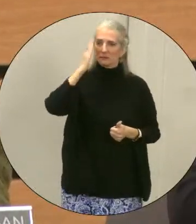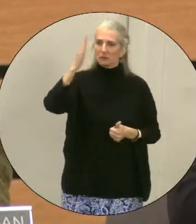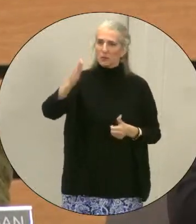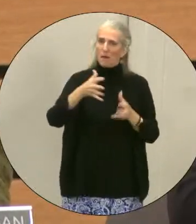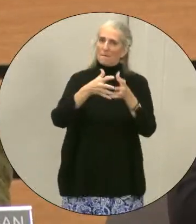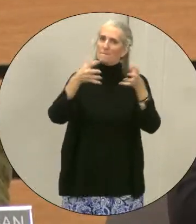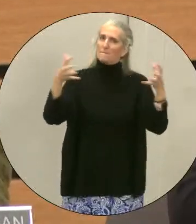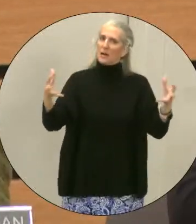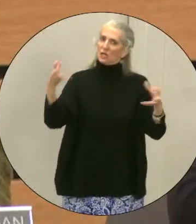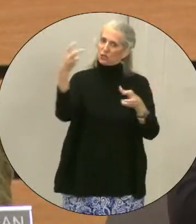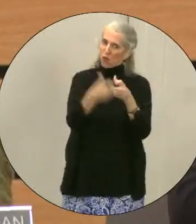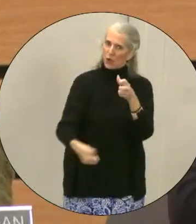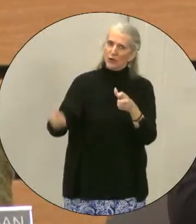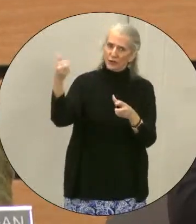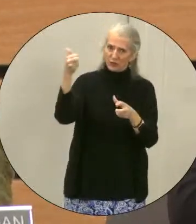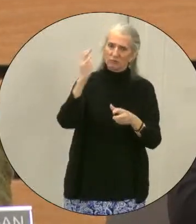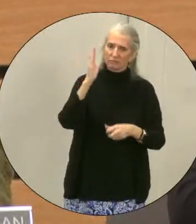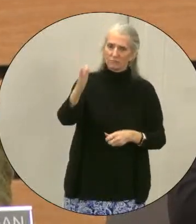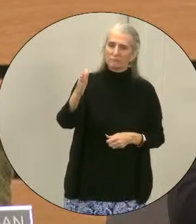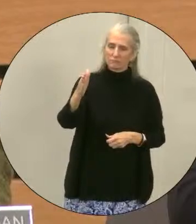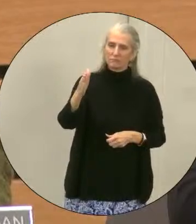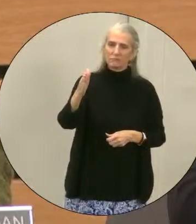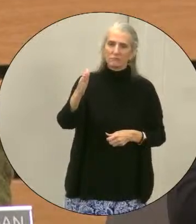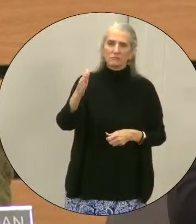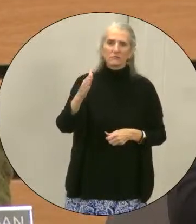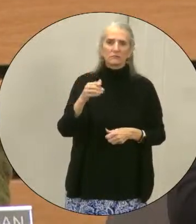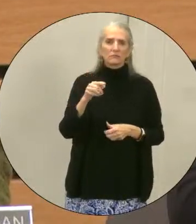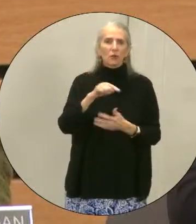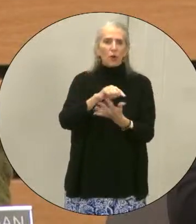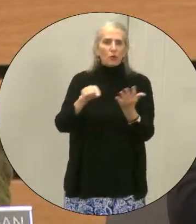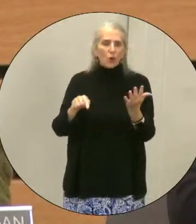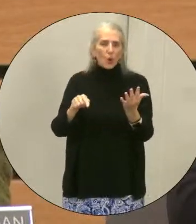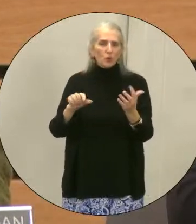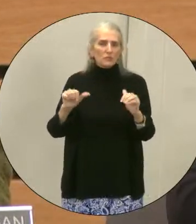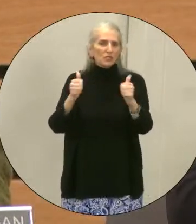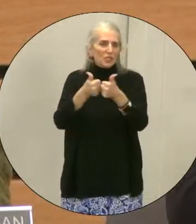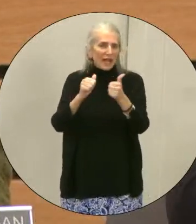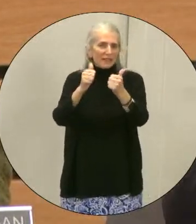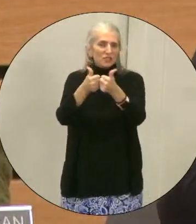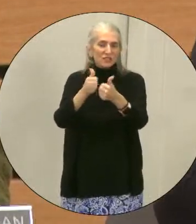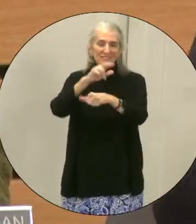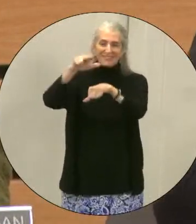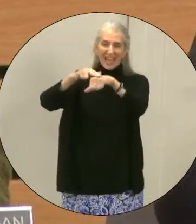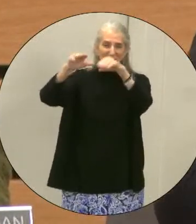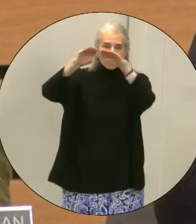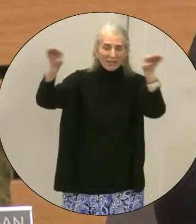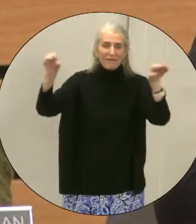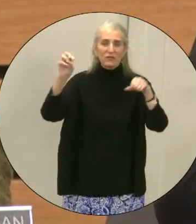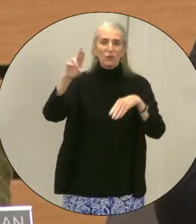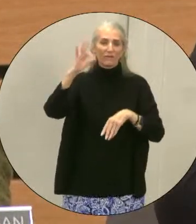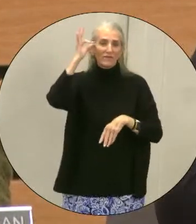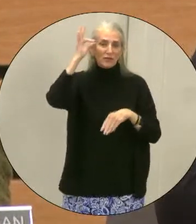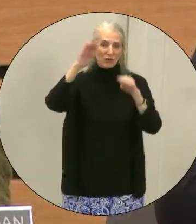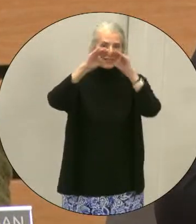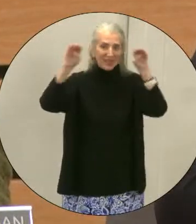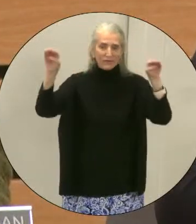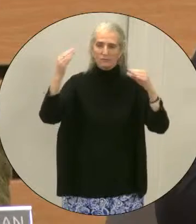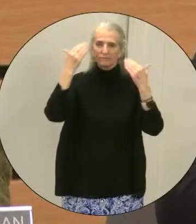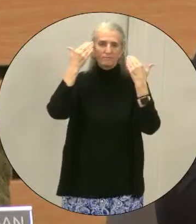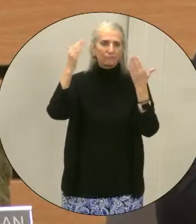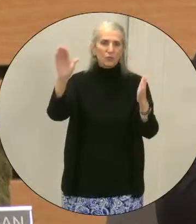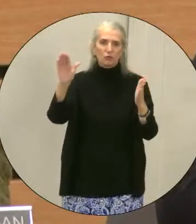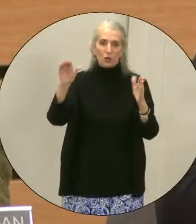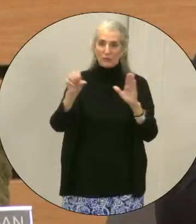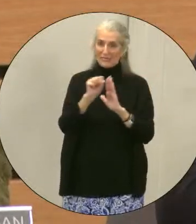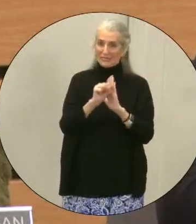much harder. Those challenges on a national level, on a federal level, we don't know on a state